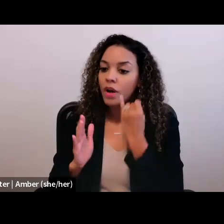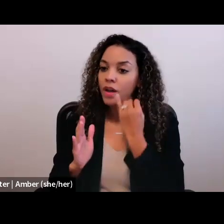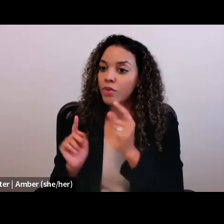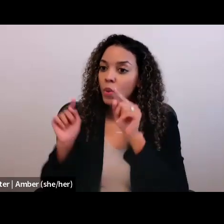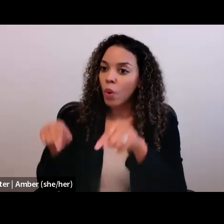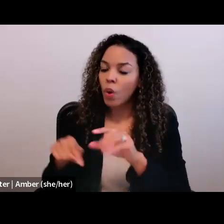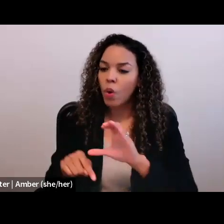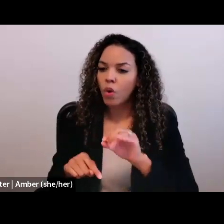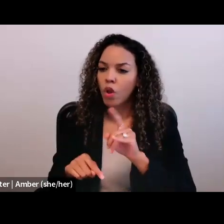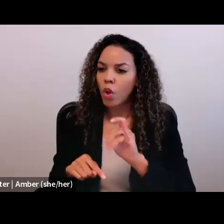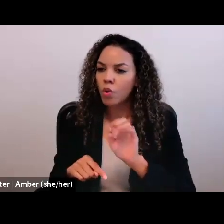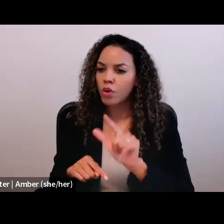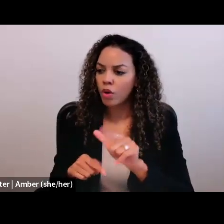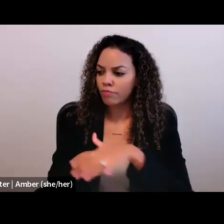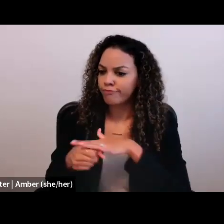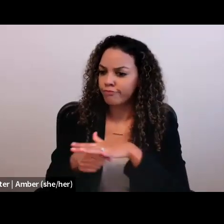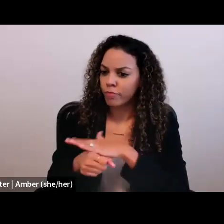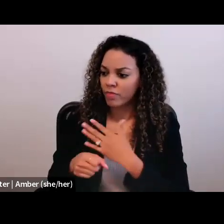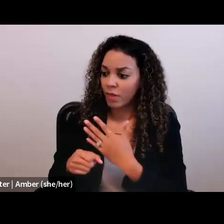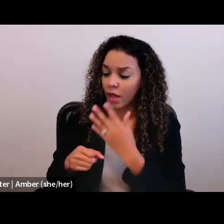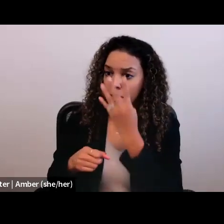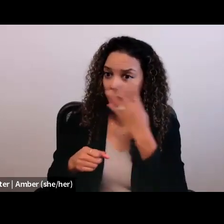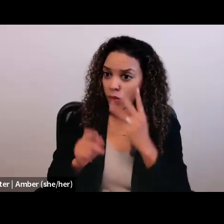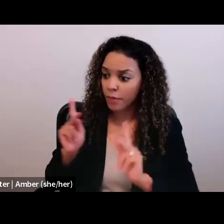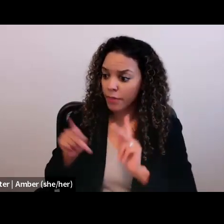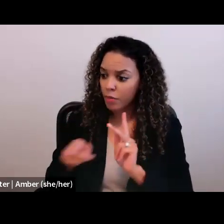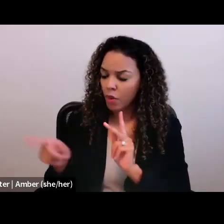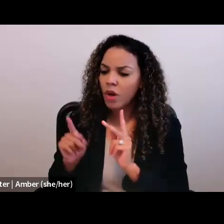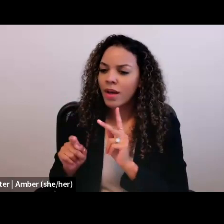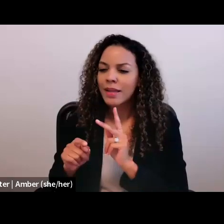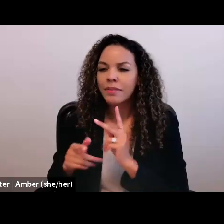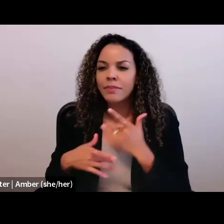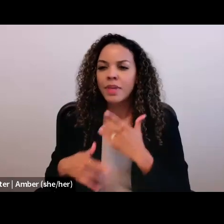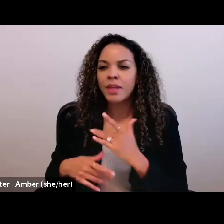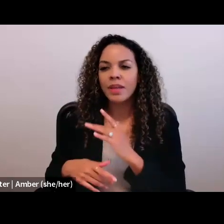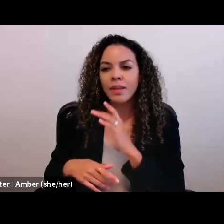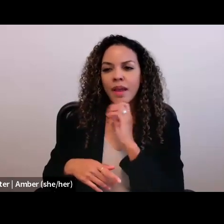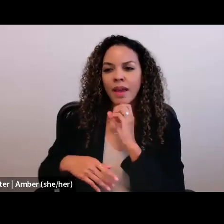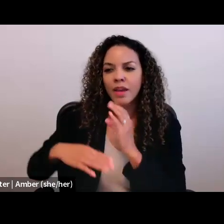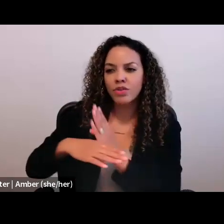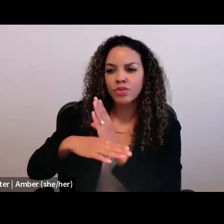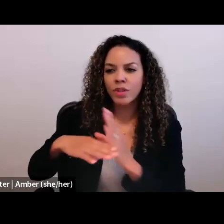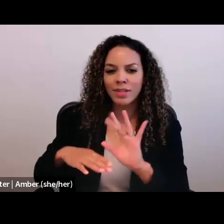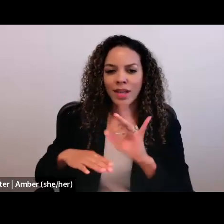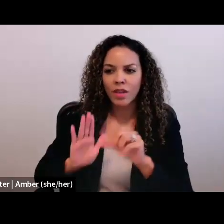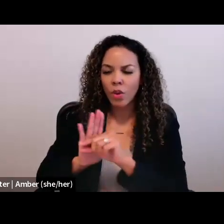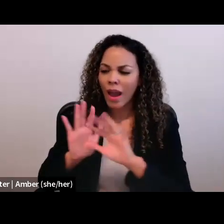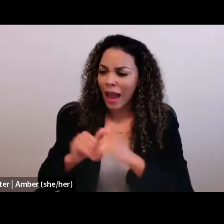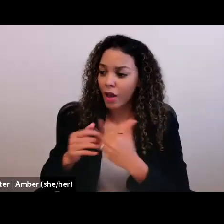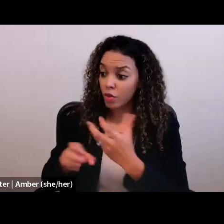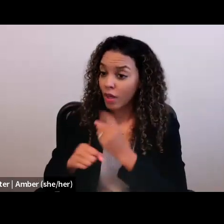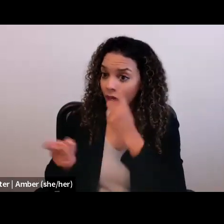migrants, then the average education rate is about 8th grade. How do you get consent? What does that mean? How do the